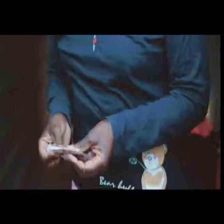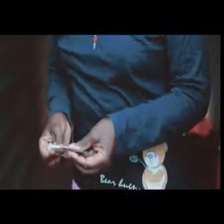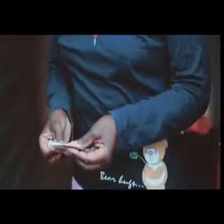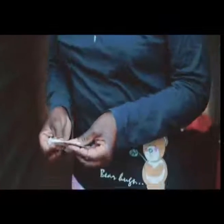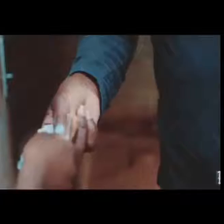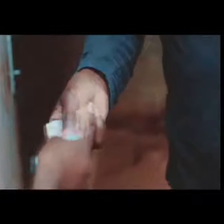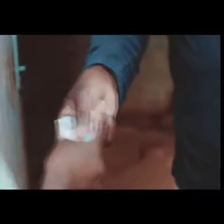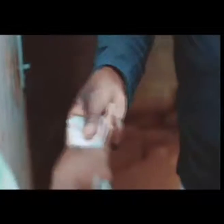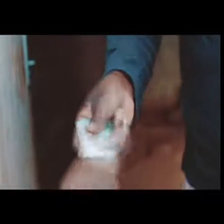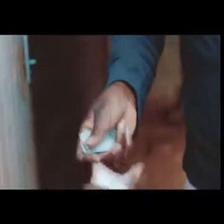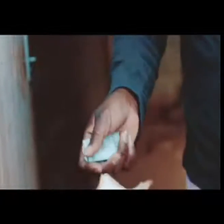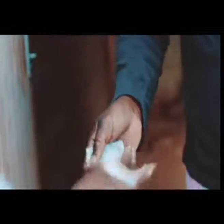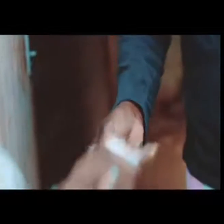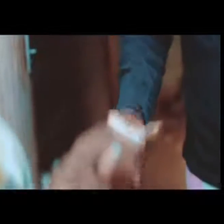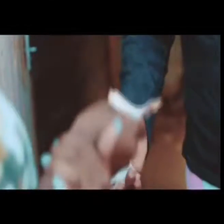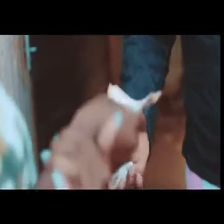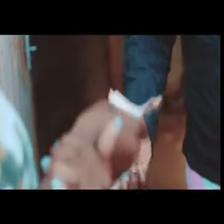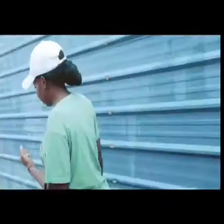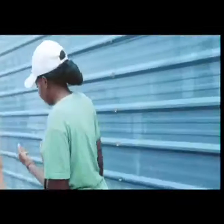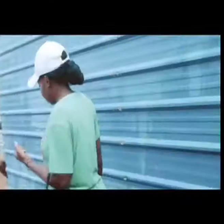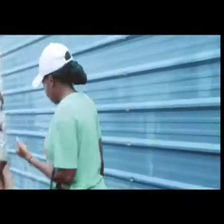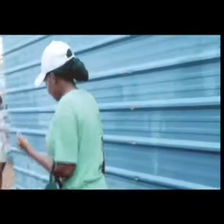Shikendina bo